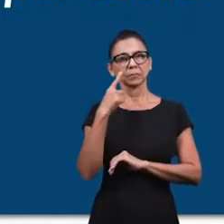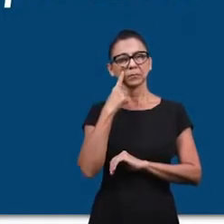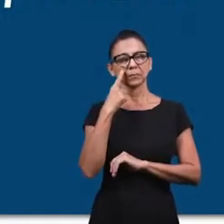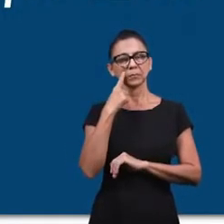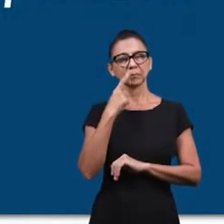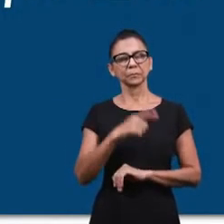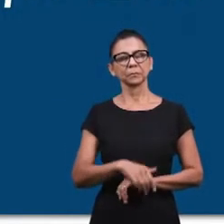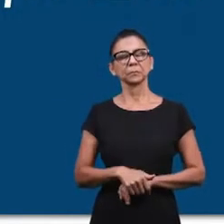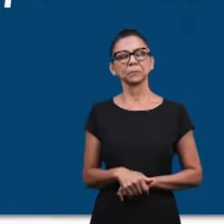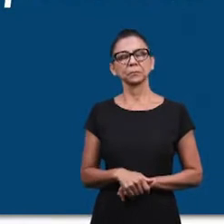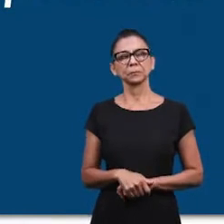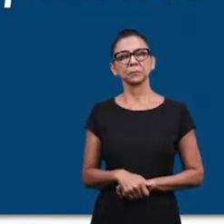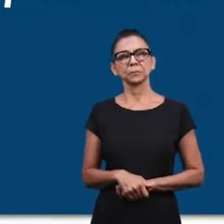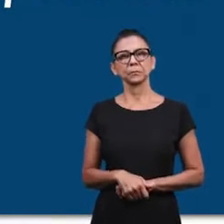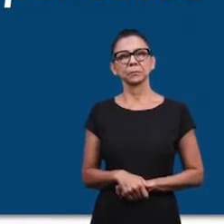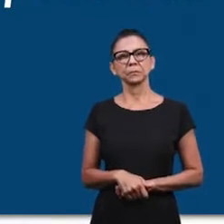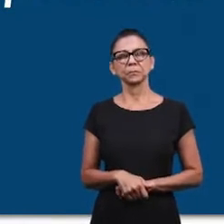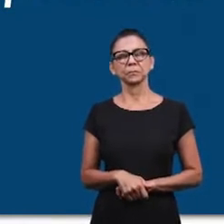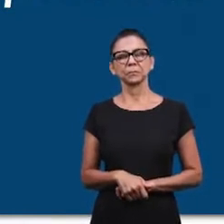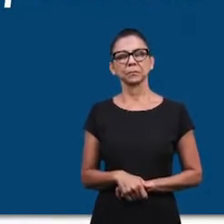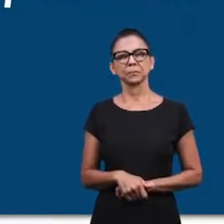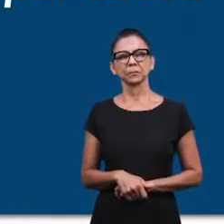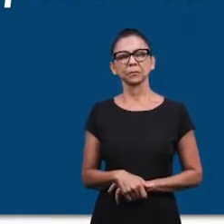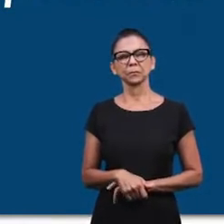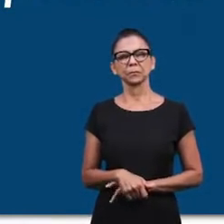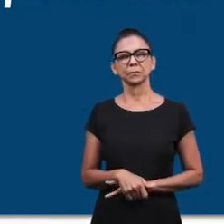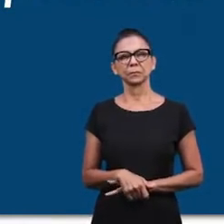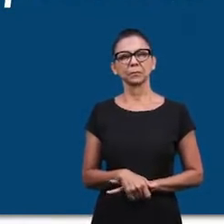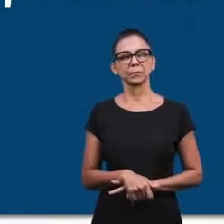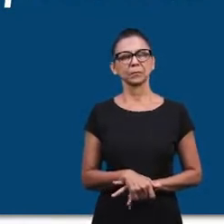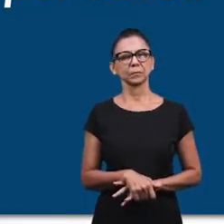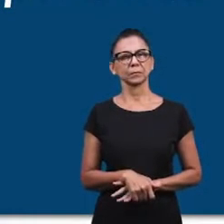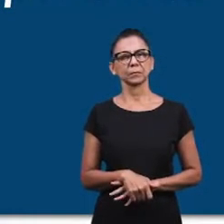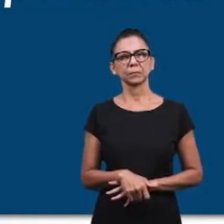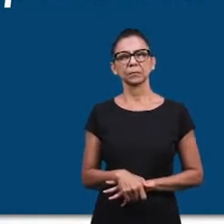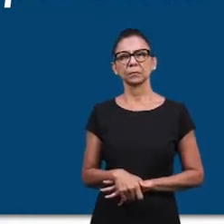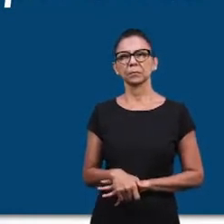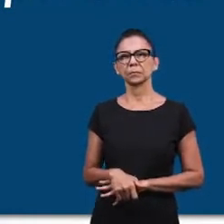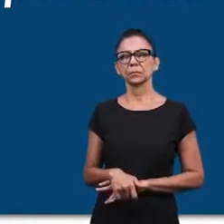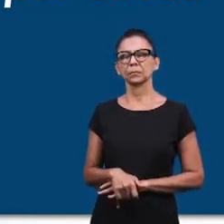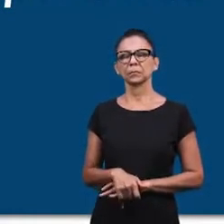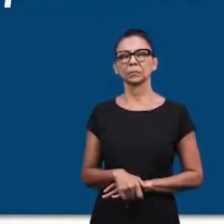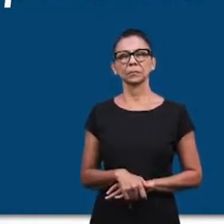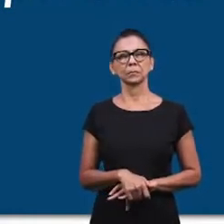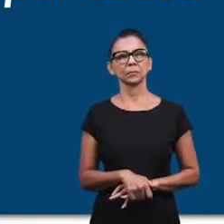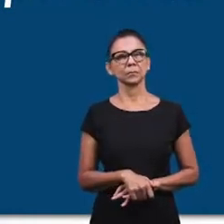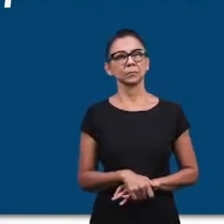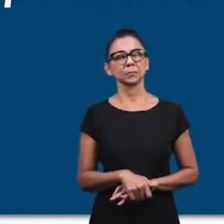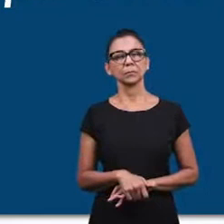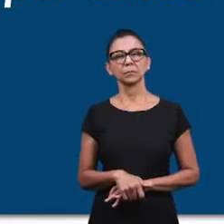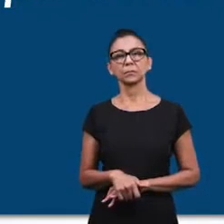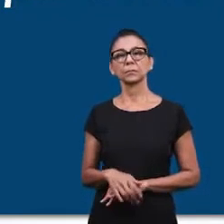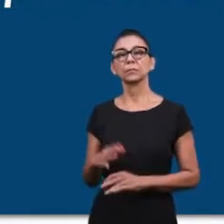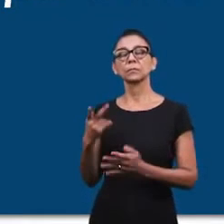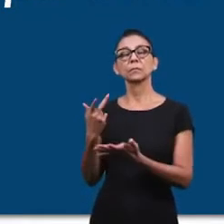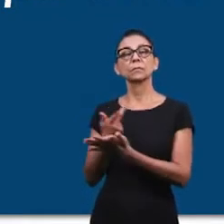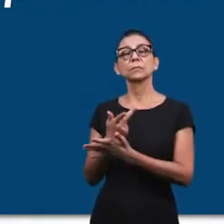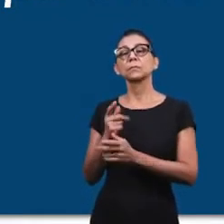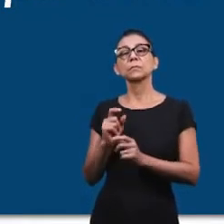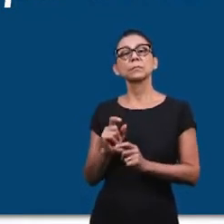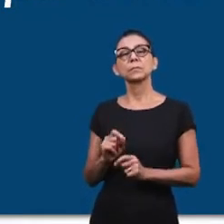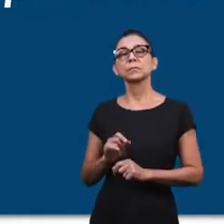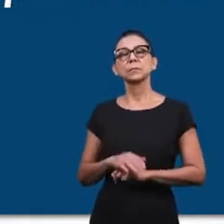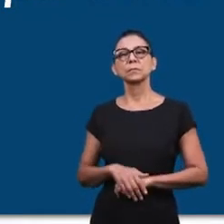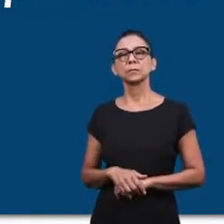read this verse in the word of the Lord. Then the word says, "Then he said to